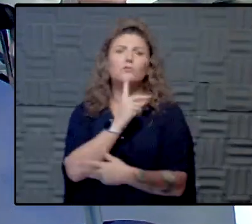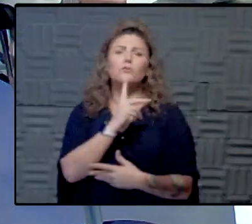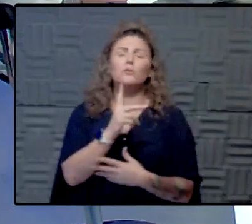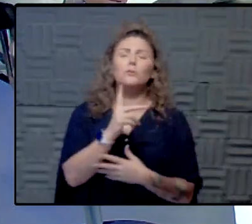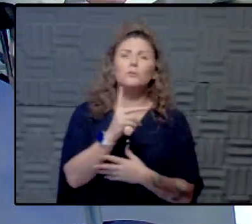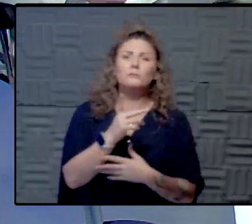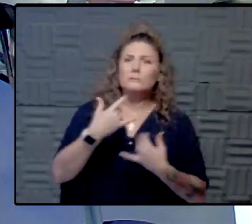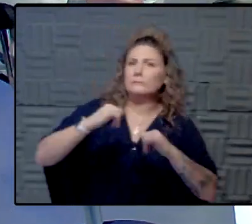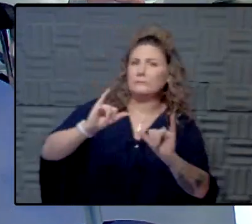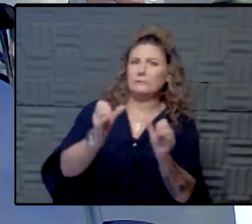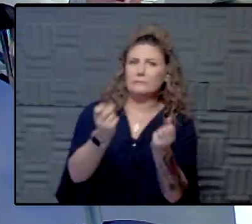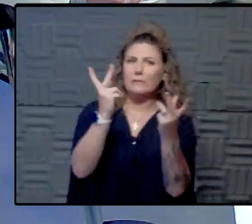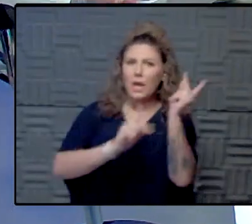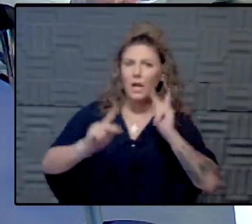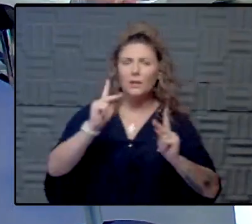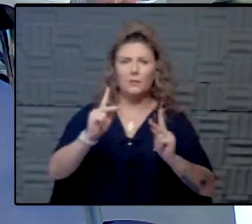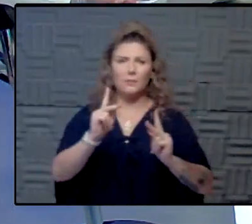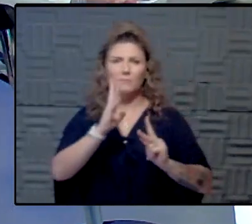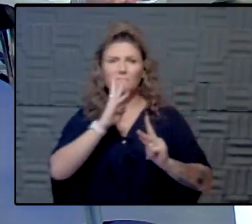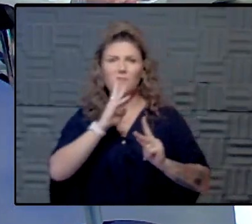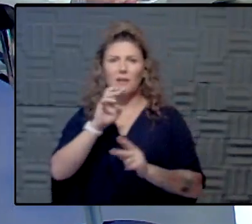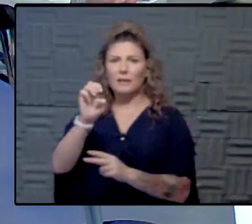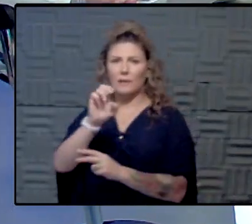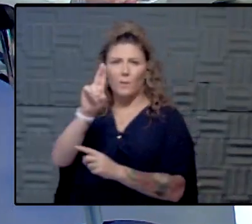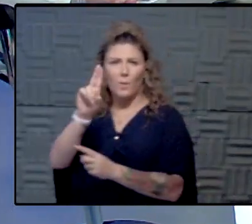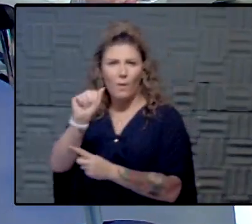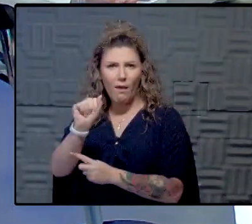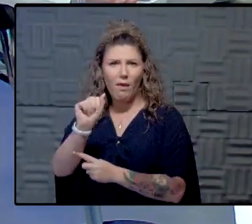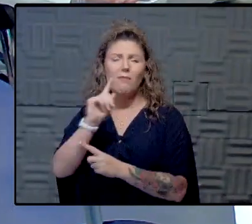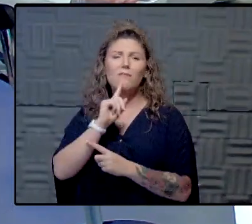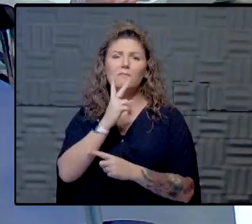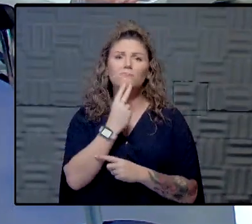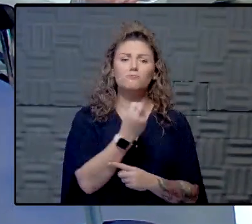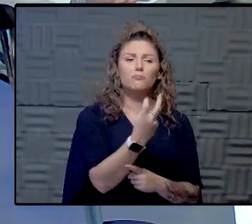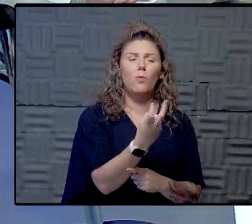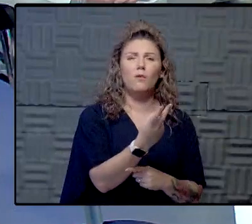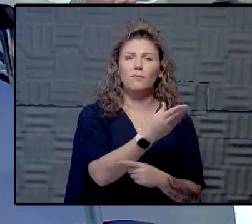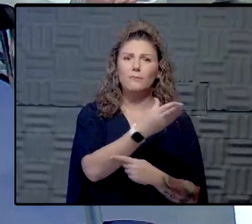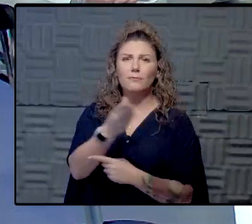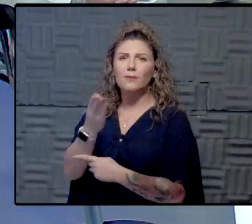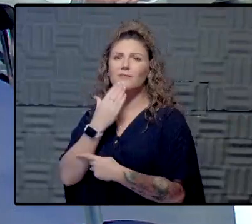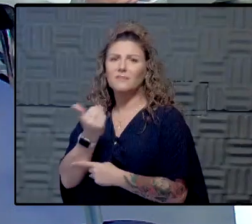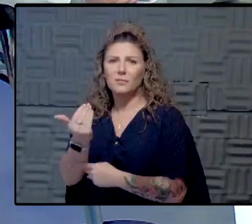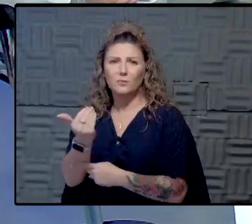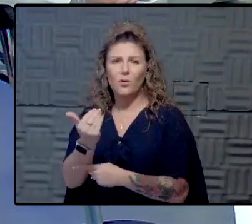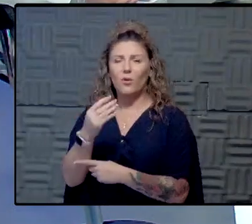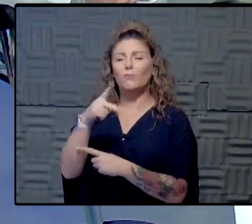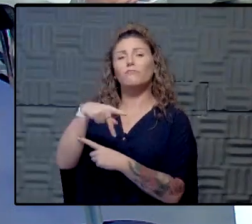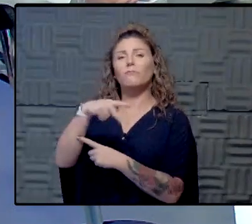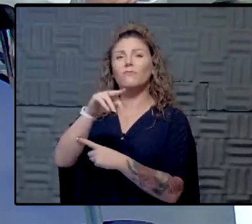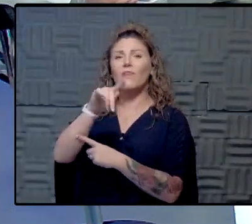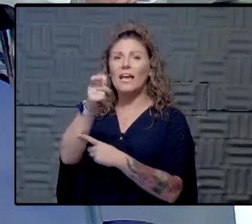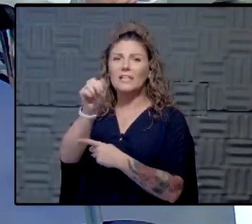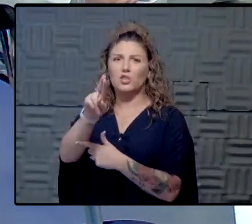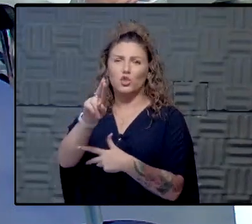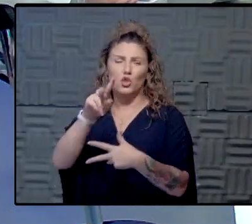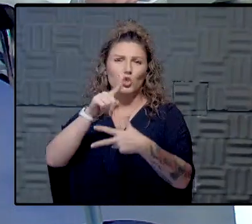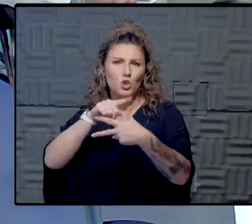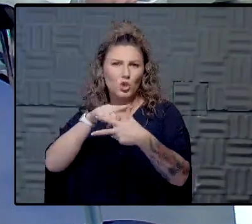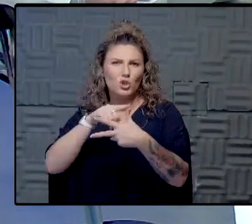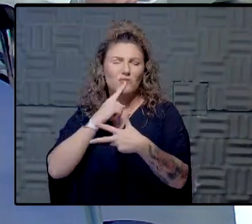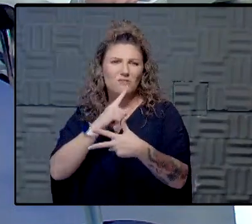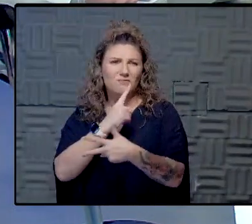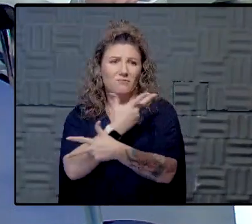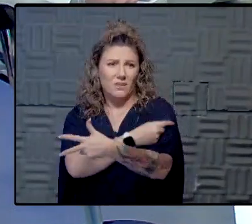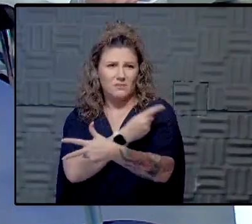as we're talking about the EUA for 12 to 15-year-olds on Pfizer. We're saying, you know, kids really don't get sick from the virus. Why should they get the